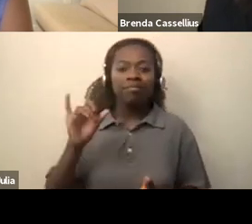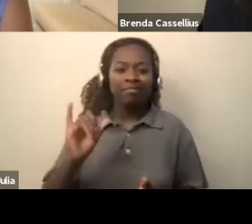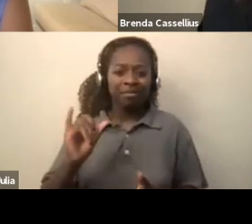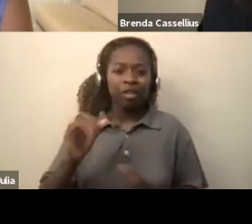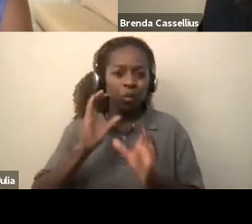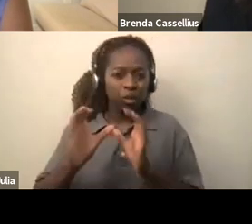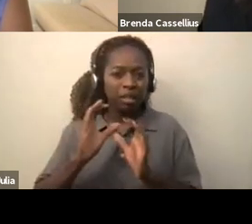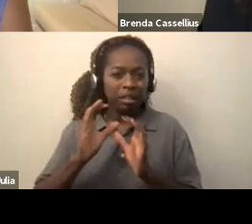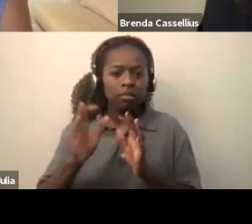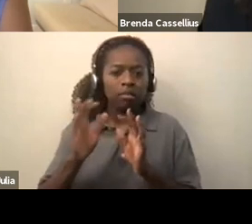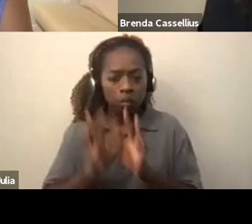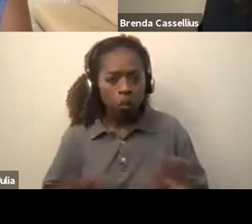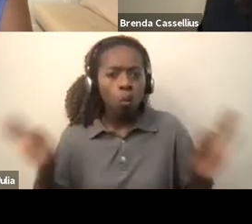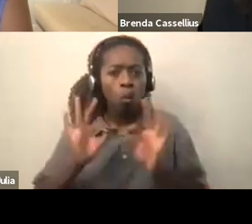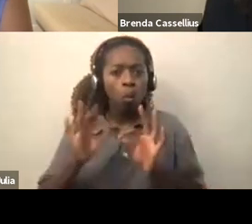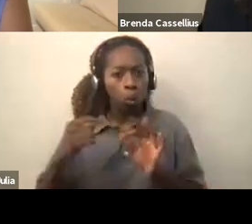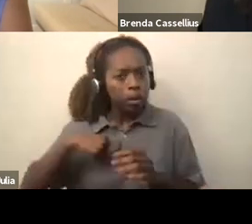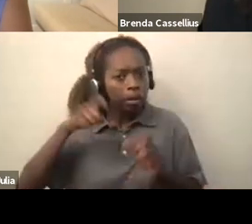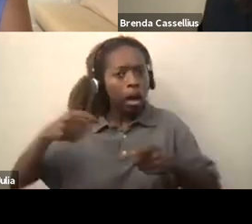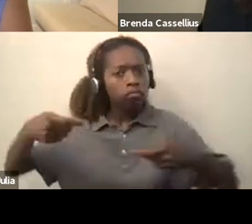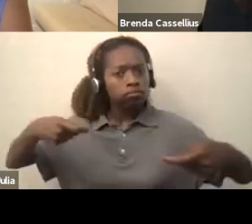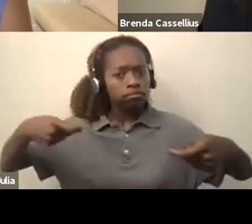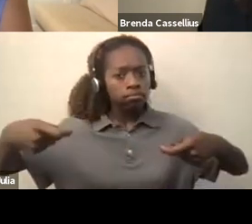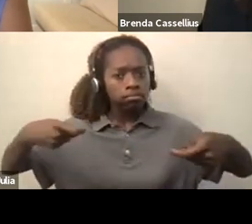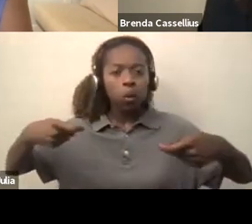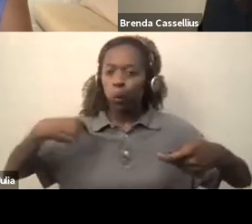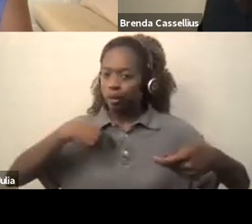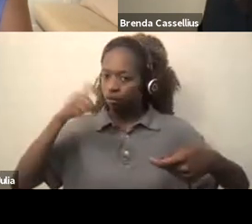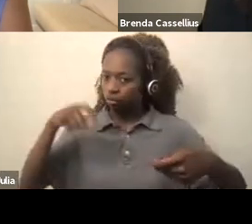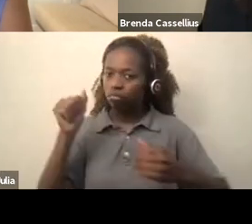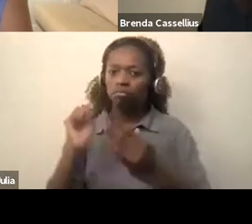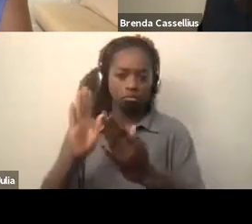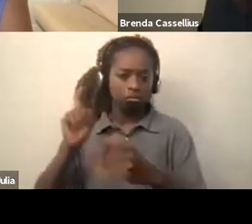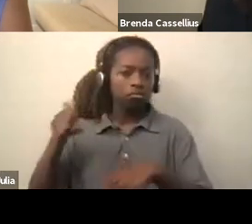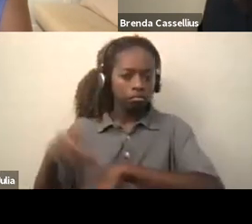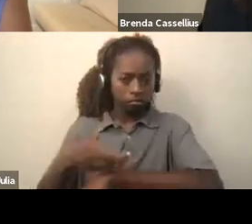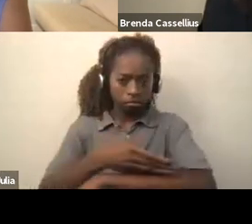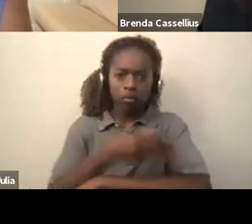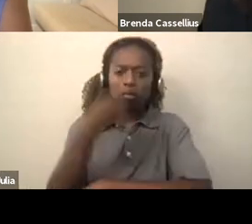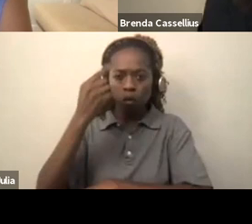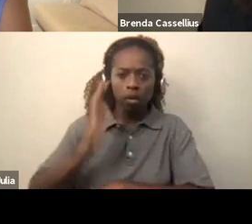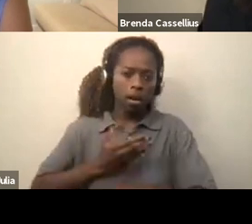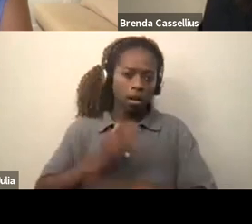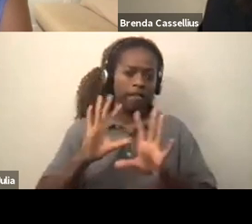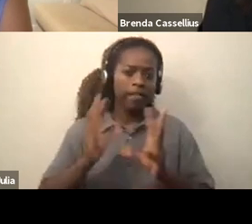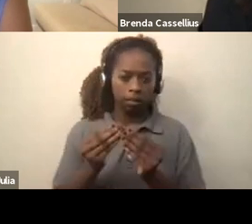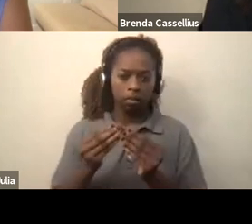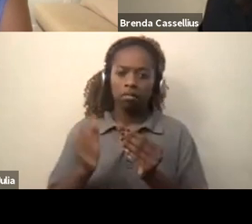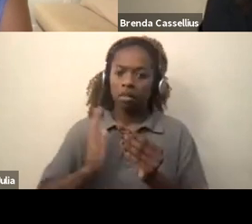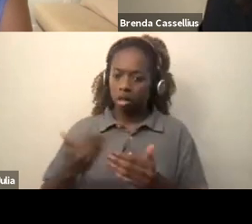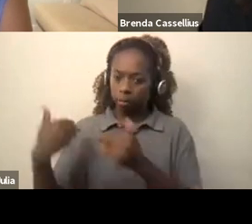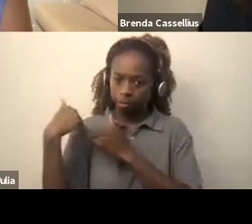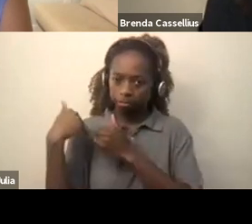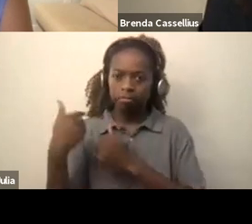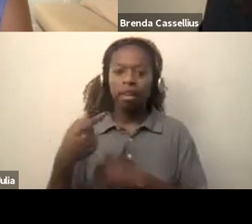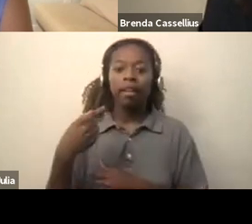have complete control over and that we have to address um for our families and that is our responsibility um so thank